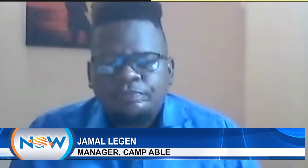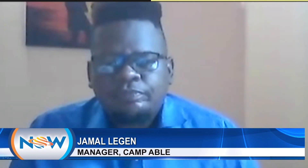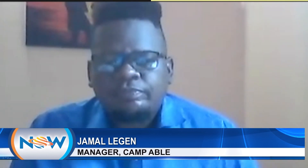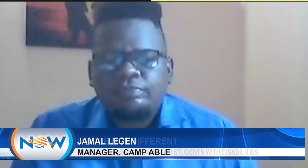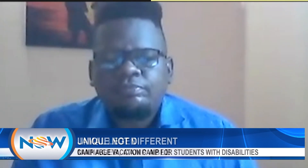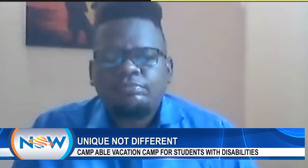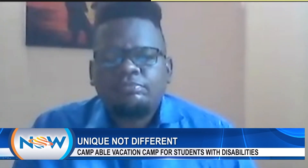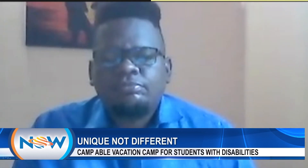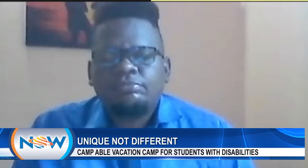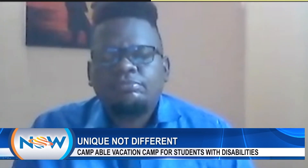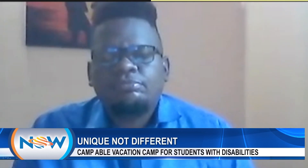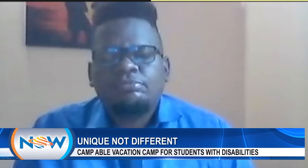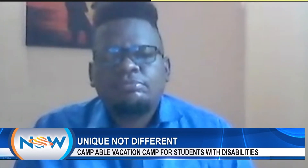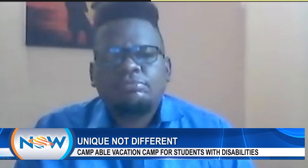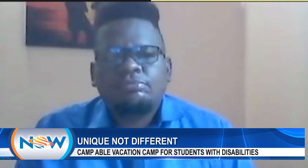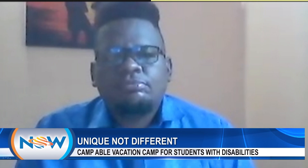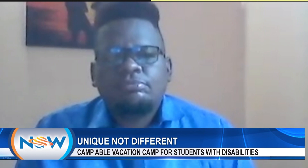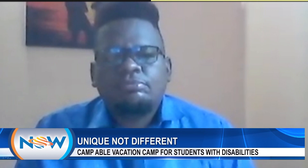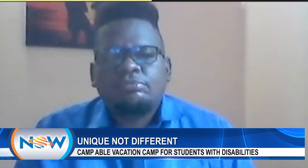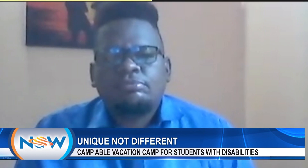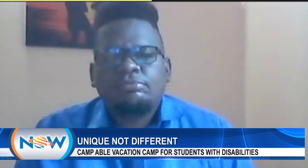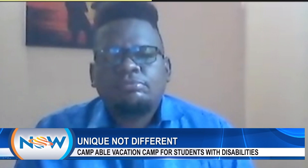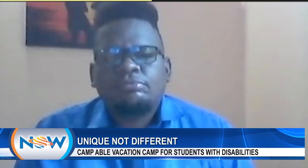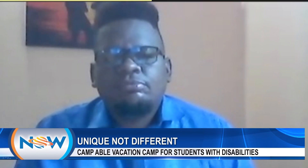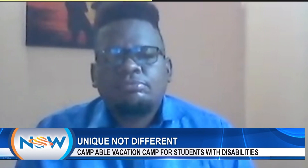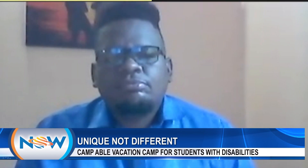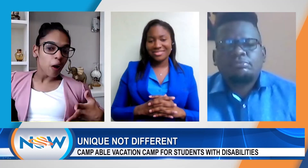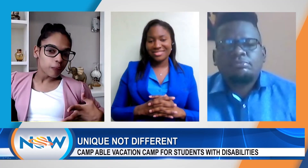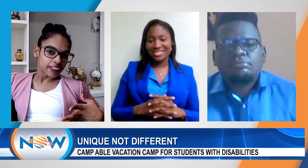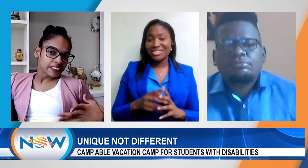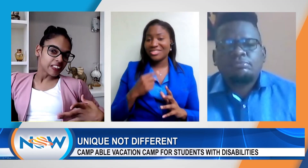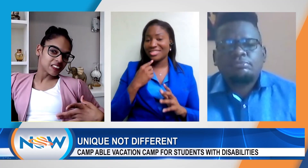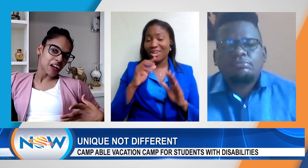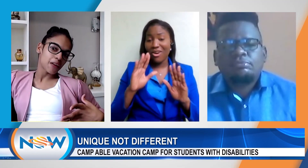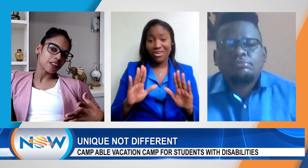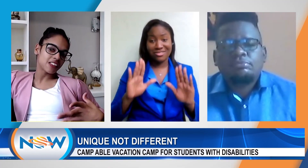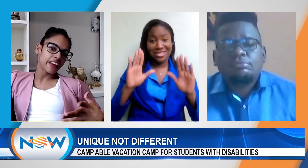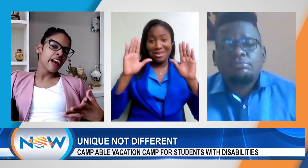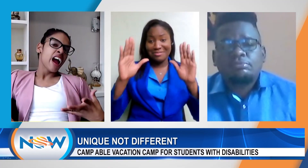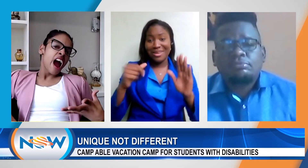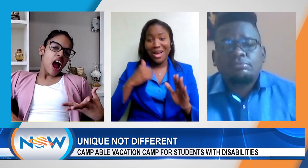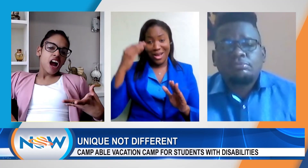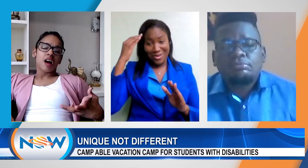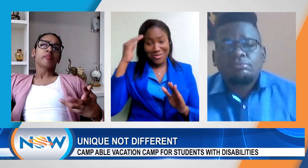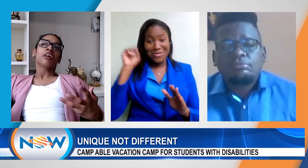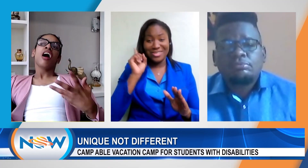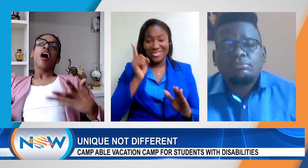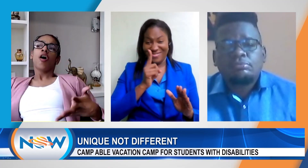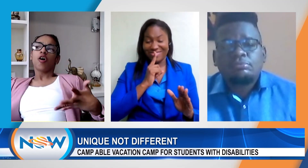who is deaf, who's a deaf leader. Awesome, and who is very competent, as I would say.